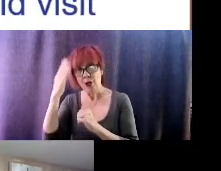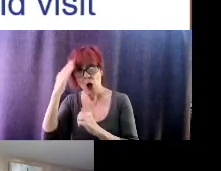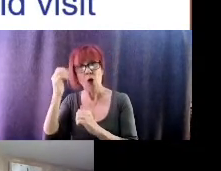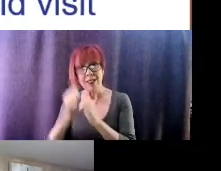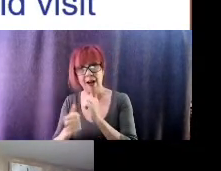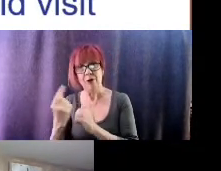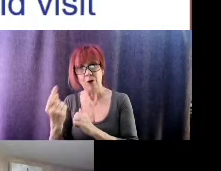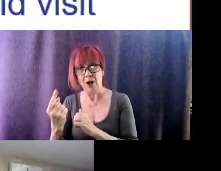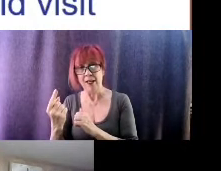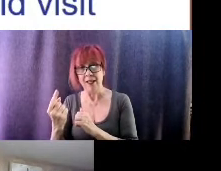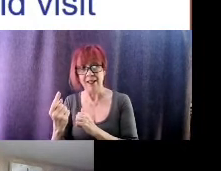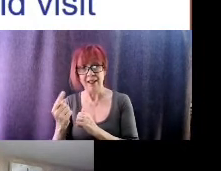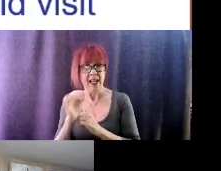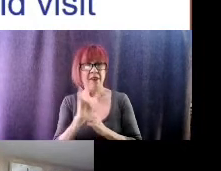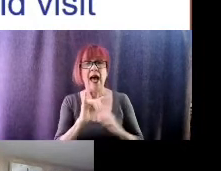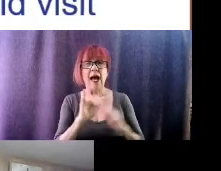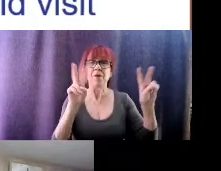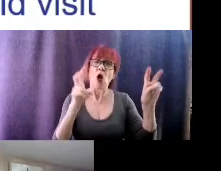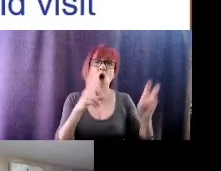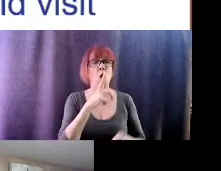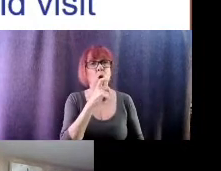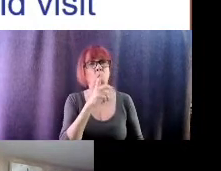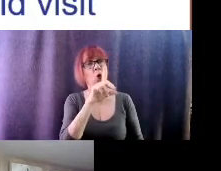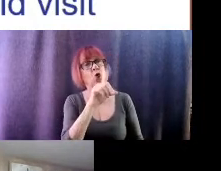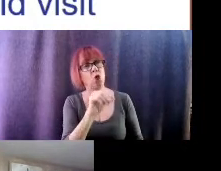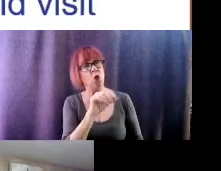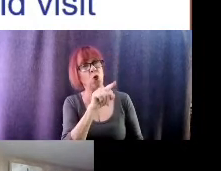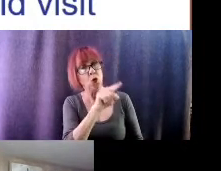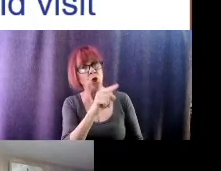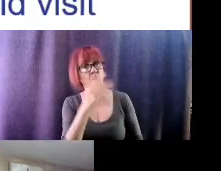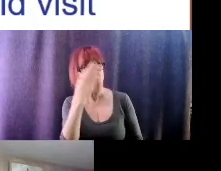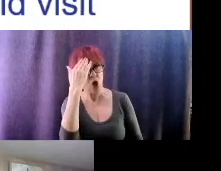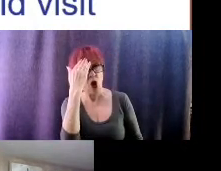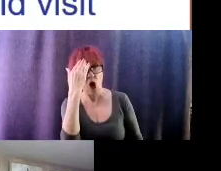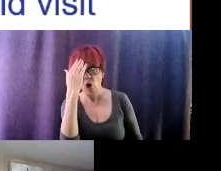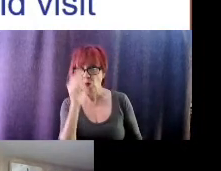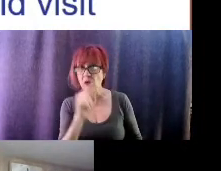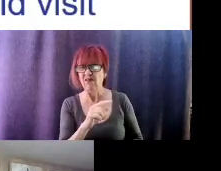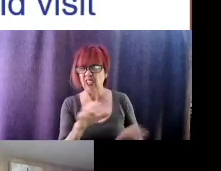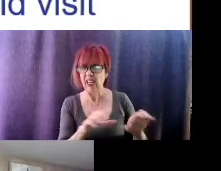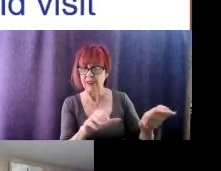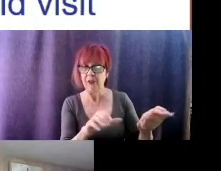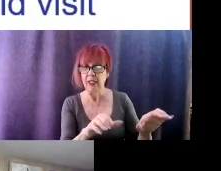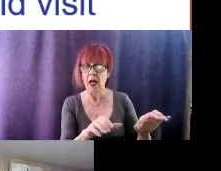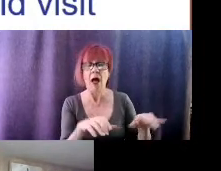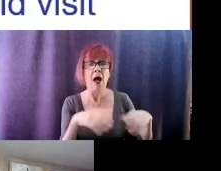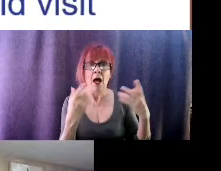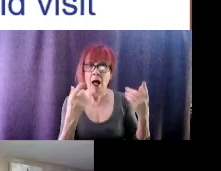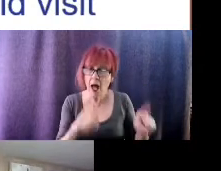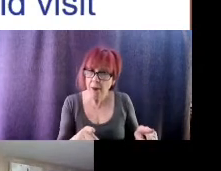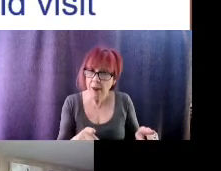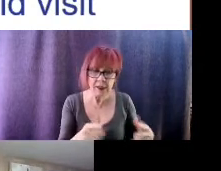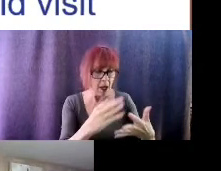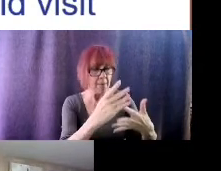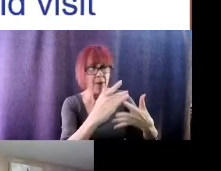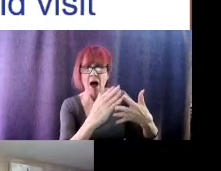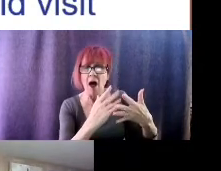You Know activity, and invariably you get a list, a whole legal